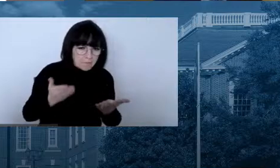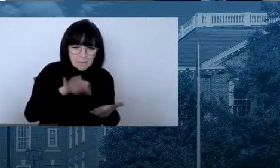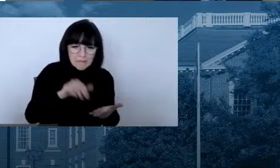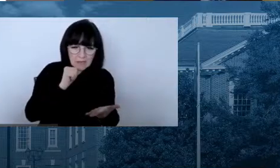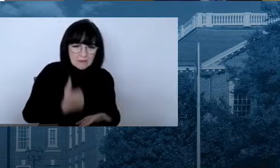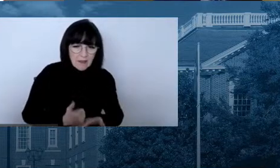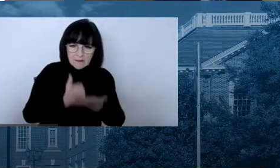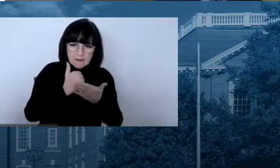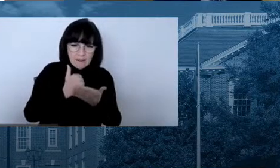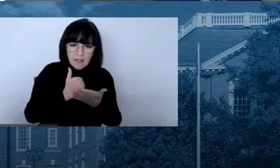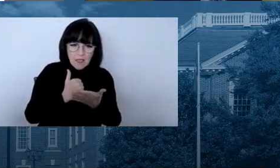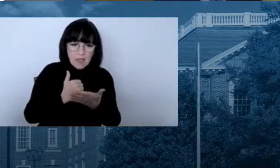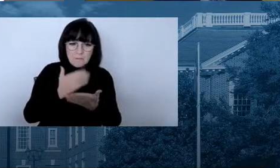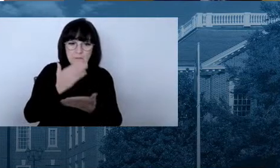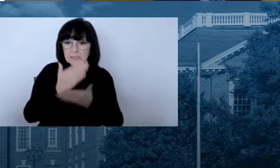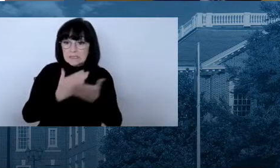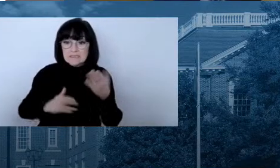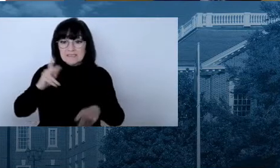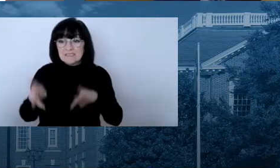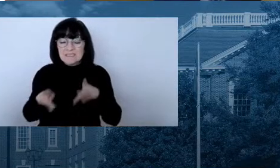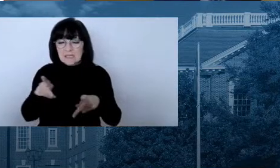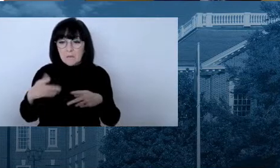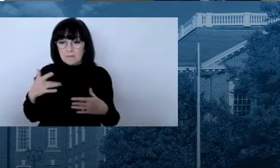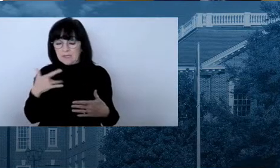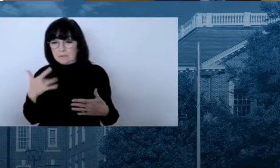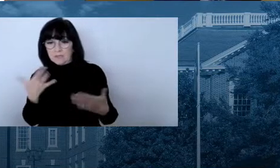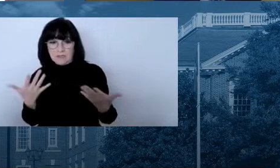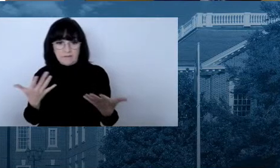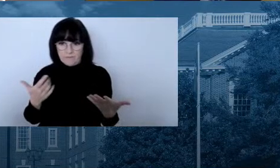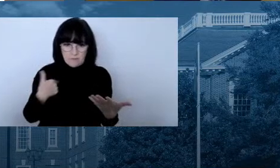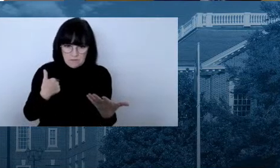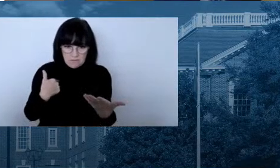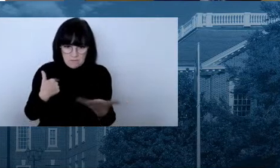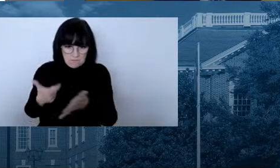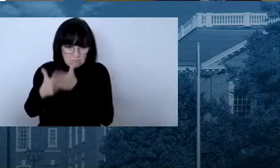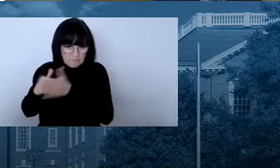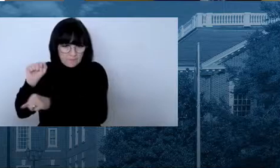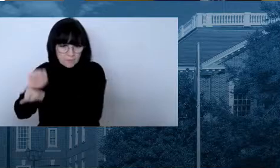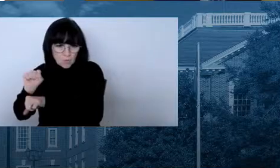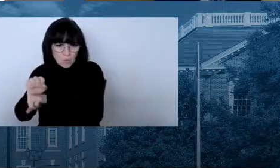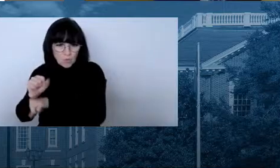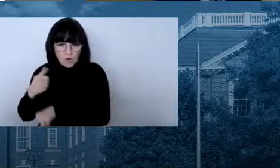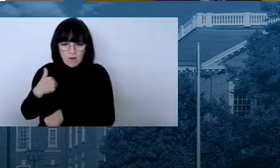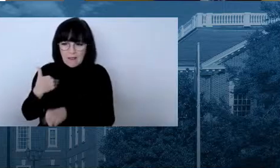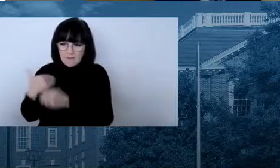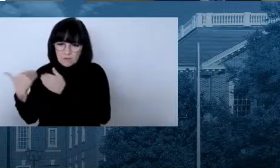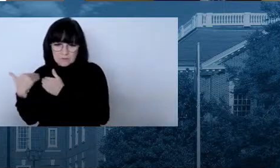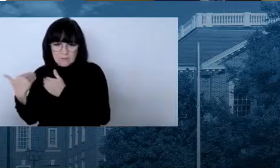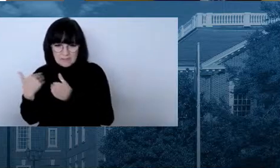feeling like, well, I want to follow the science, but I have a job, I have responsibilities, I can't